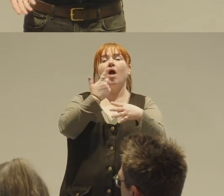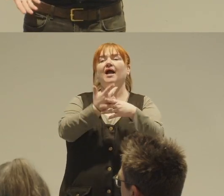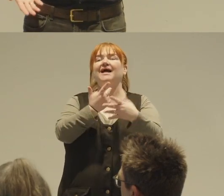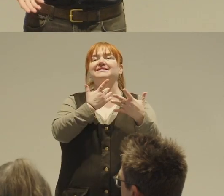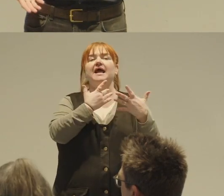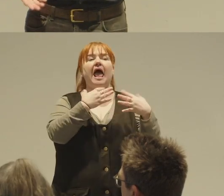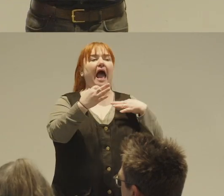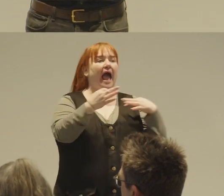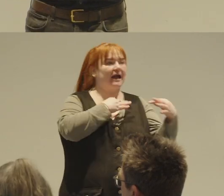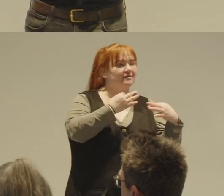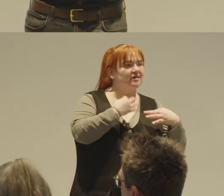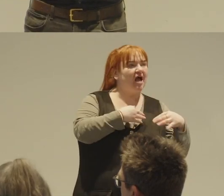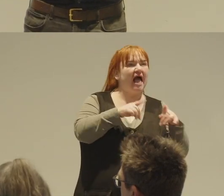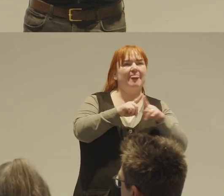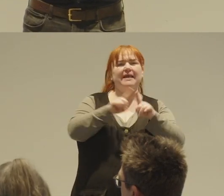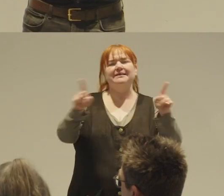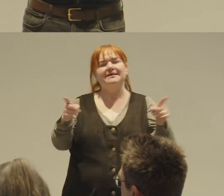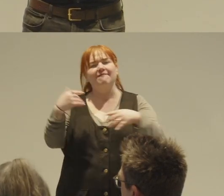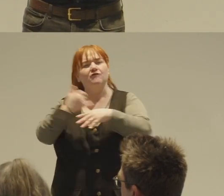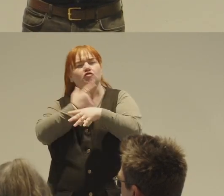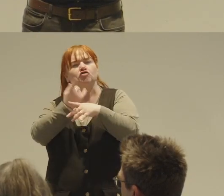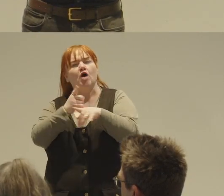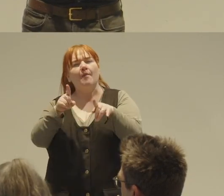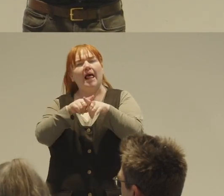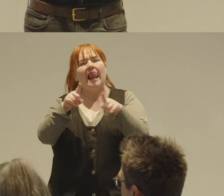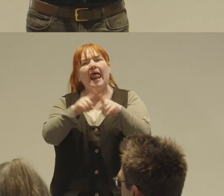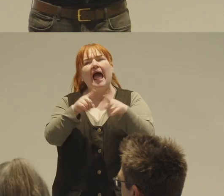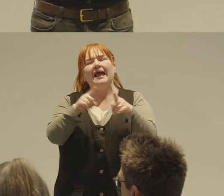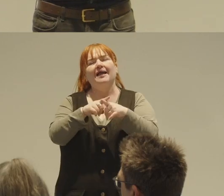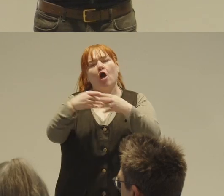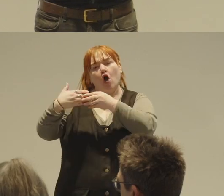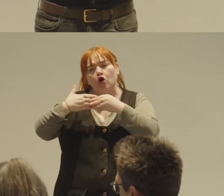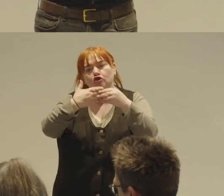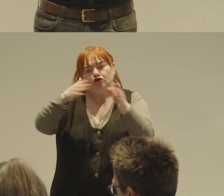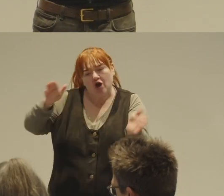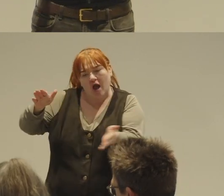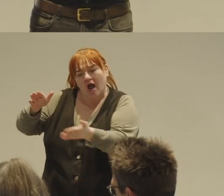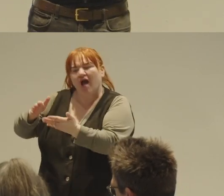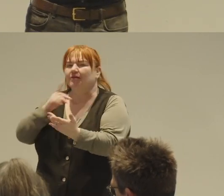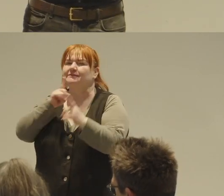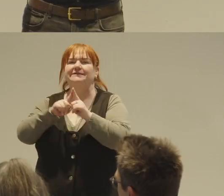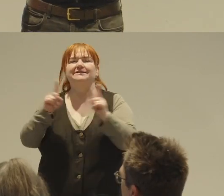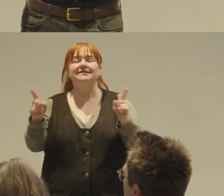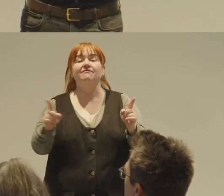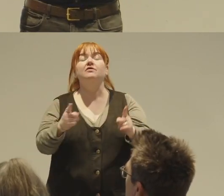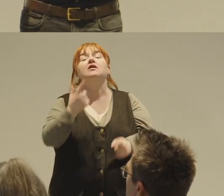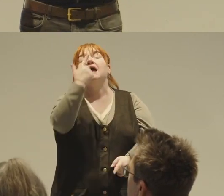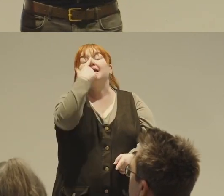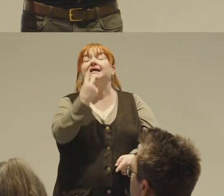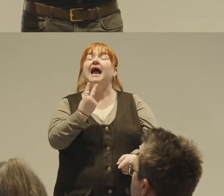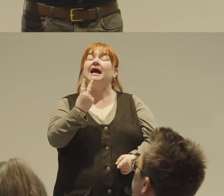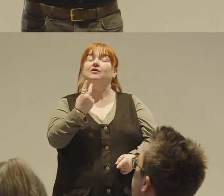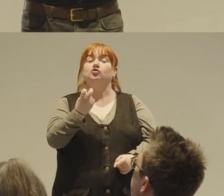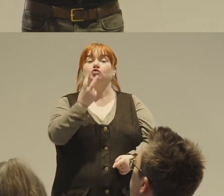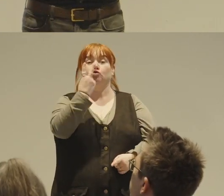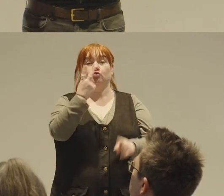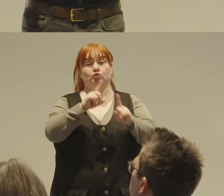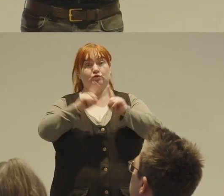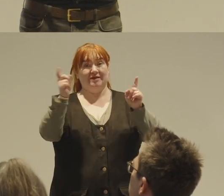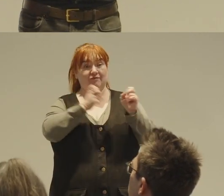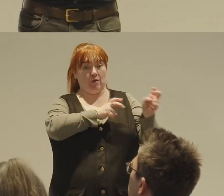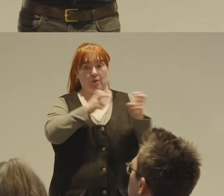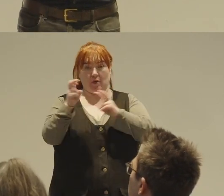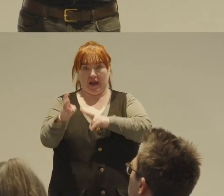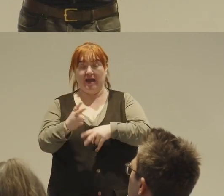it's still possible. There are a couple of ways that can work. Somebody can have 2 different grants. So without